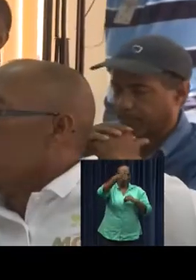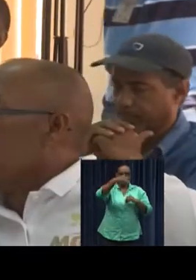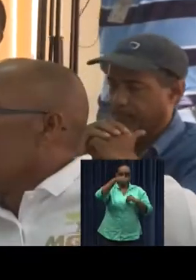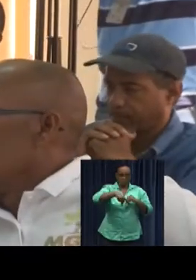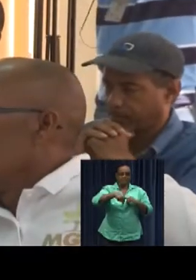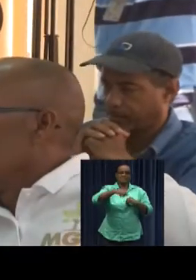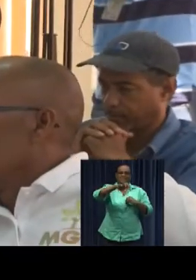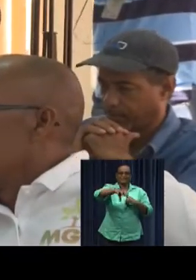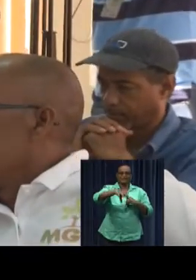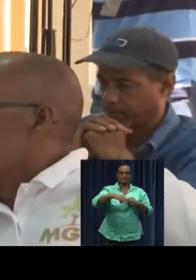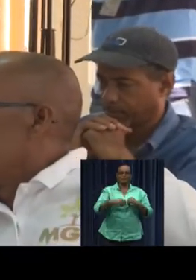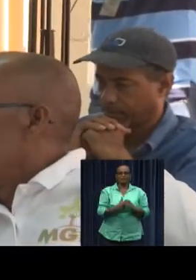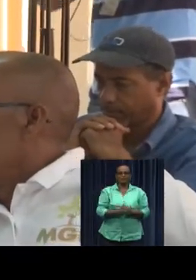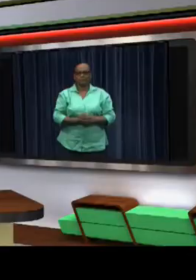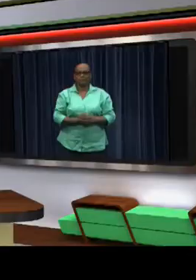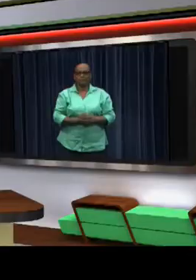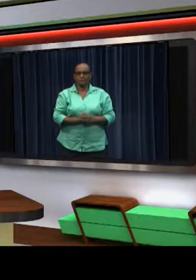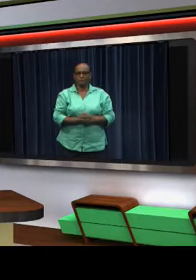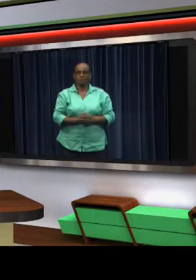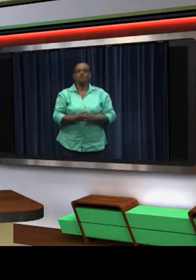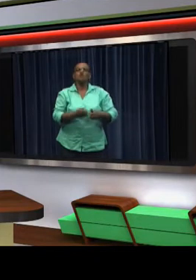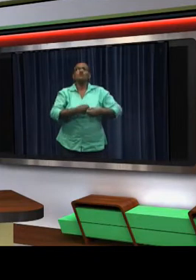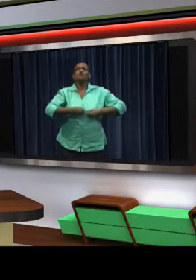government's plans for the district.